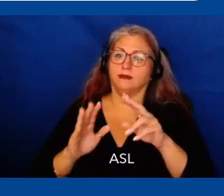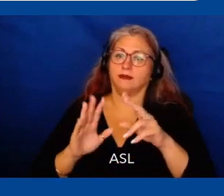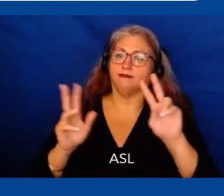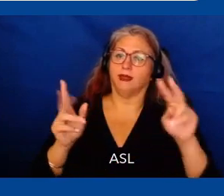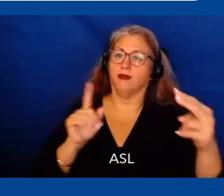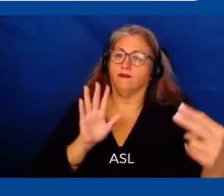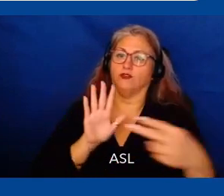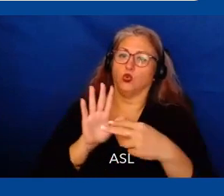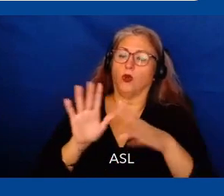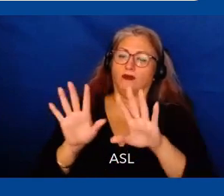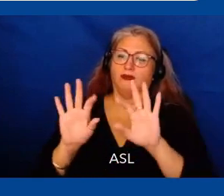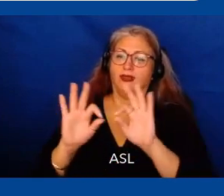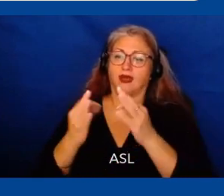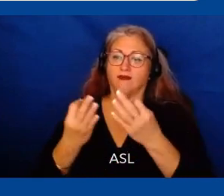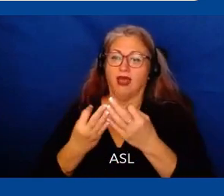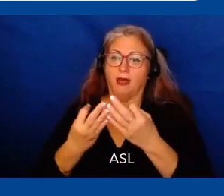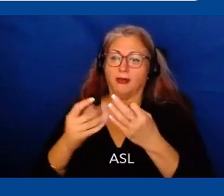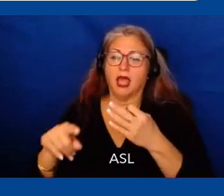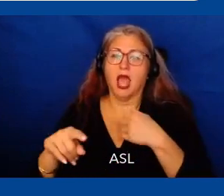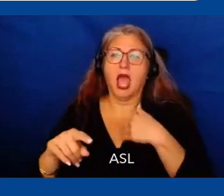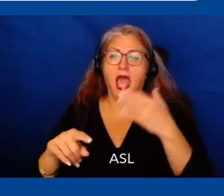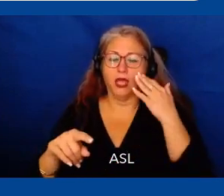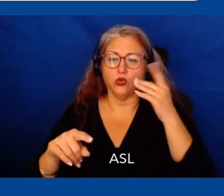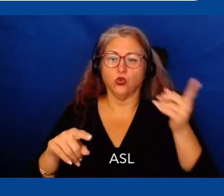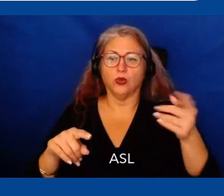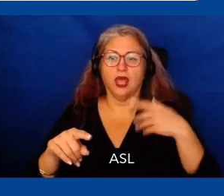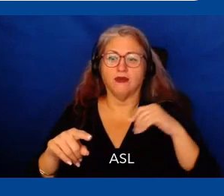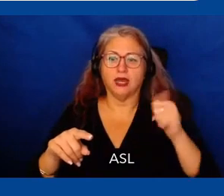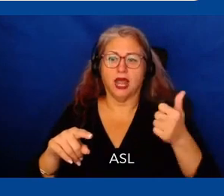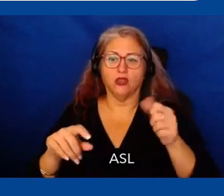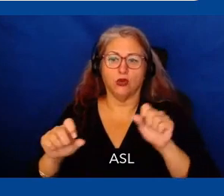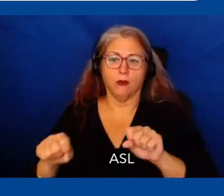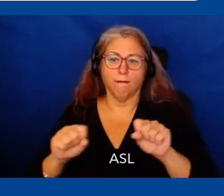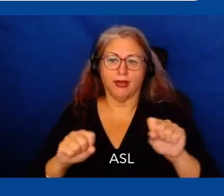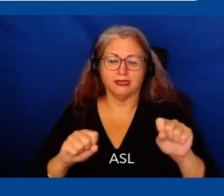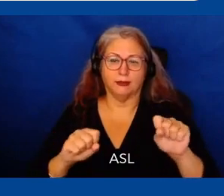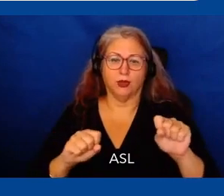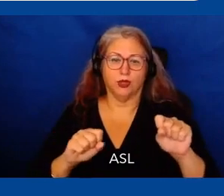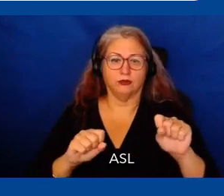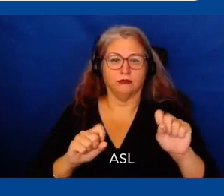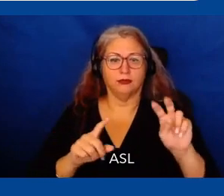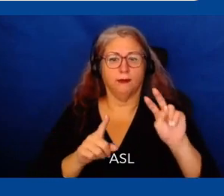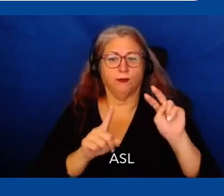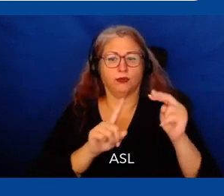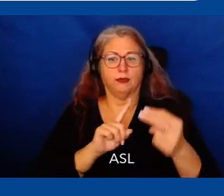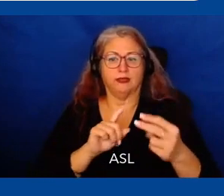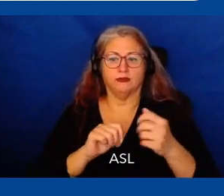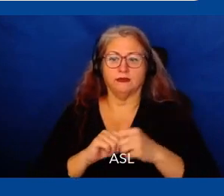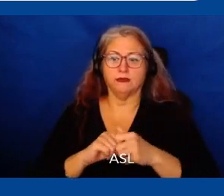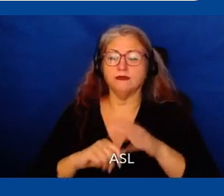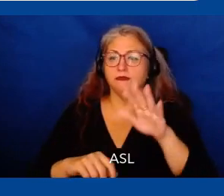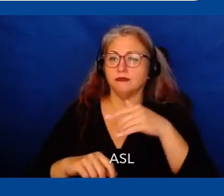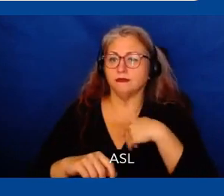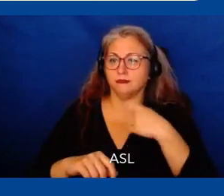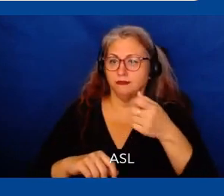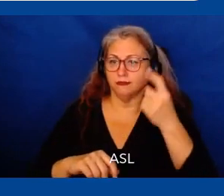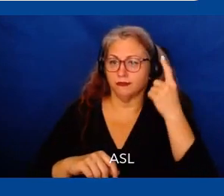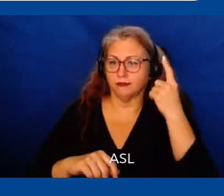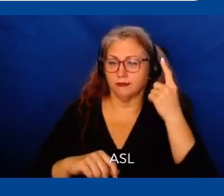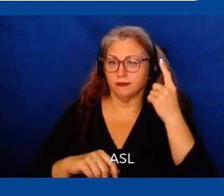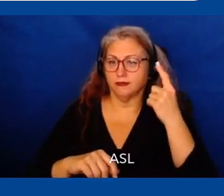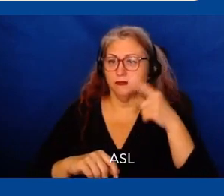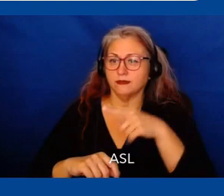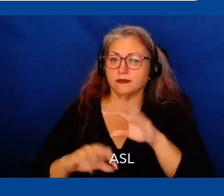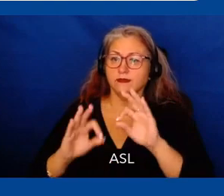and I knew there was another possible portrait. And I understand family